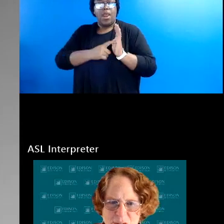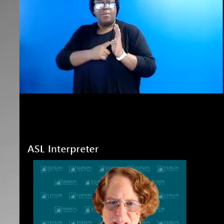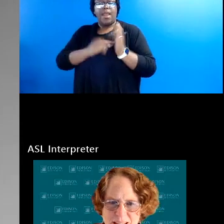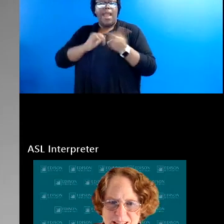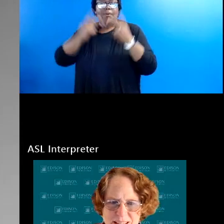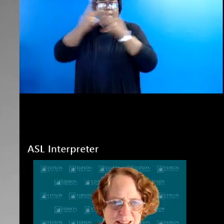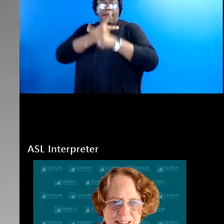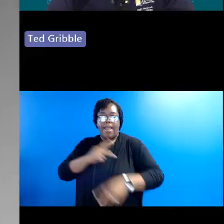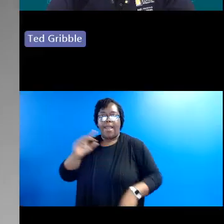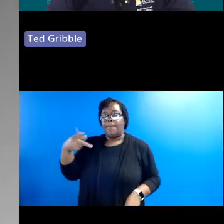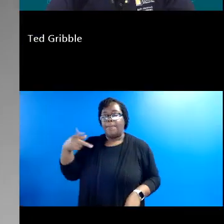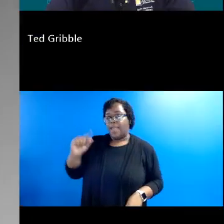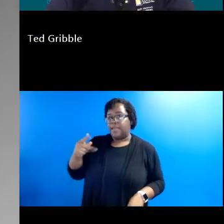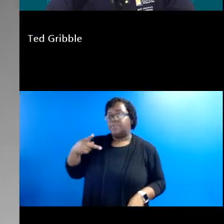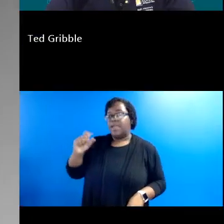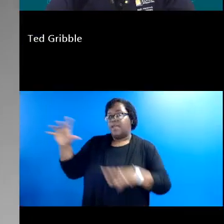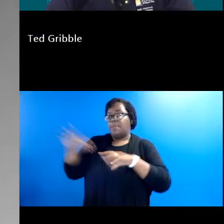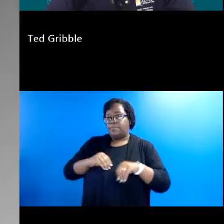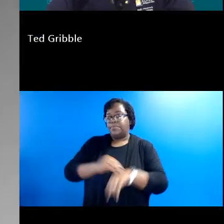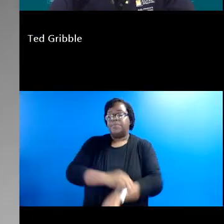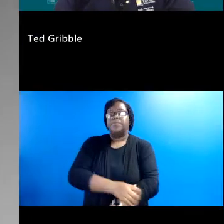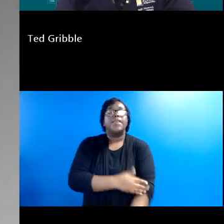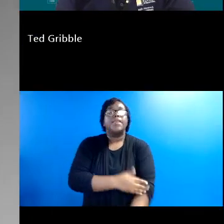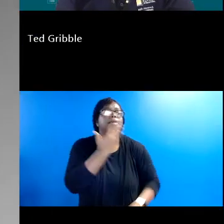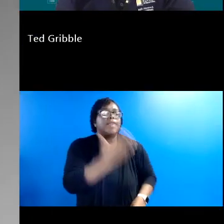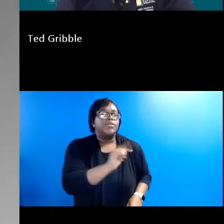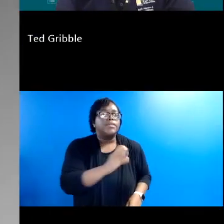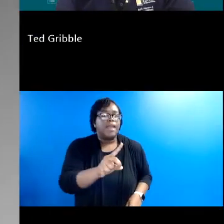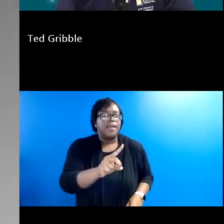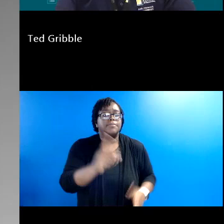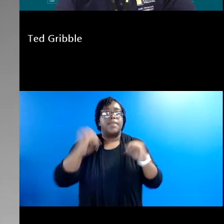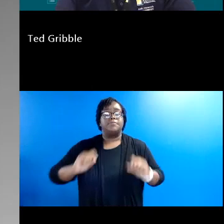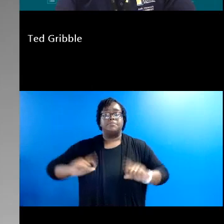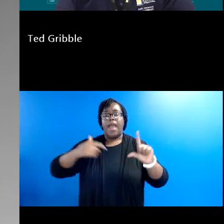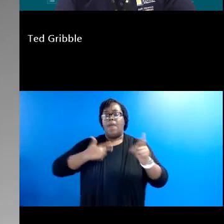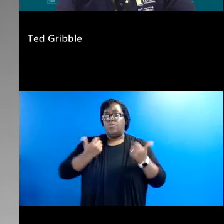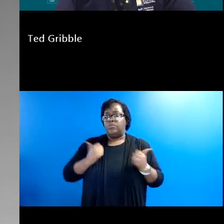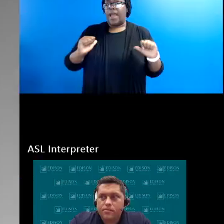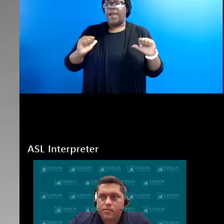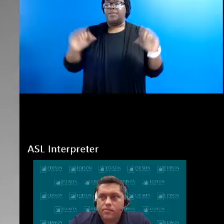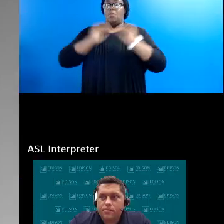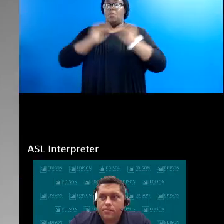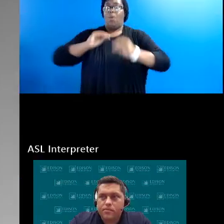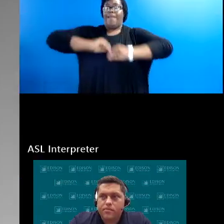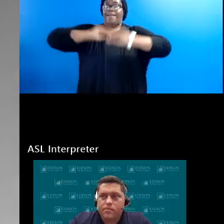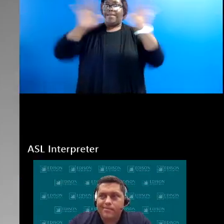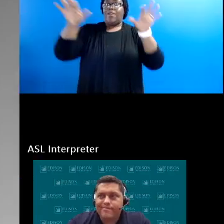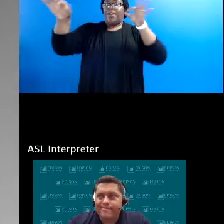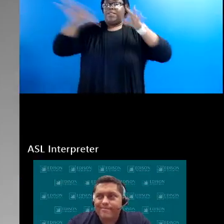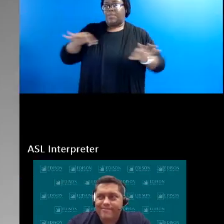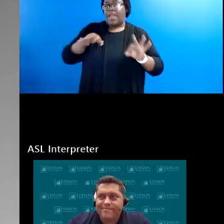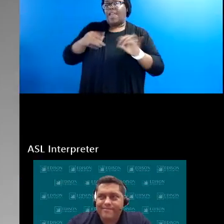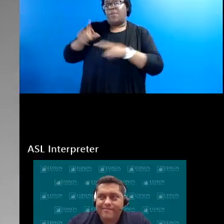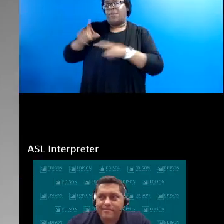Thank you, Ted. Let's move to the next slide. I'm going to try and make a little more sense even of what Ted had talked about,